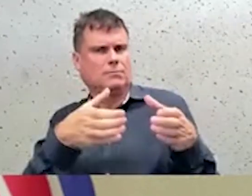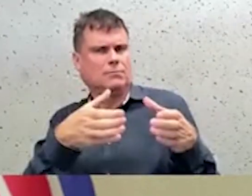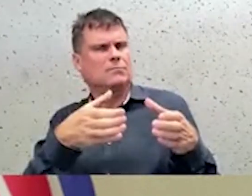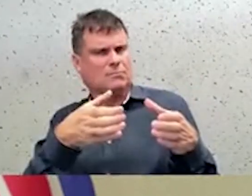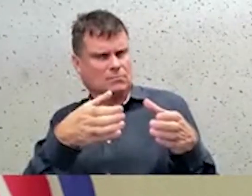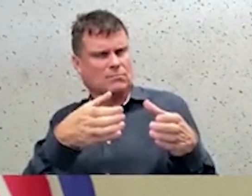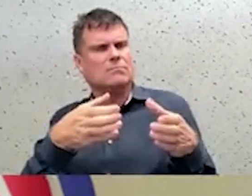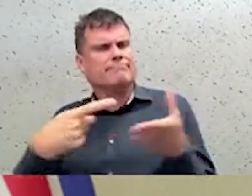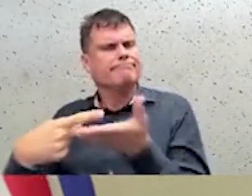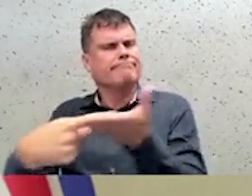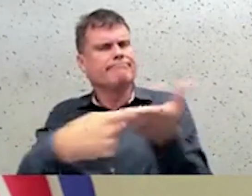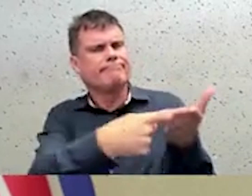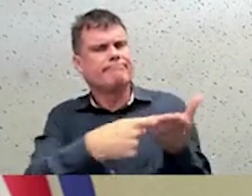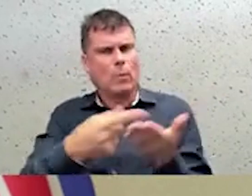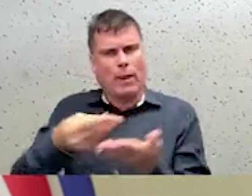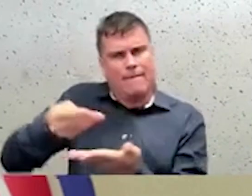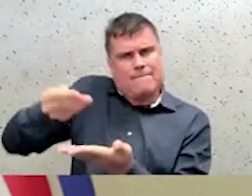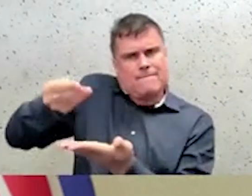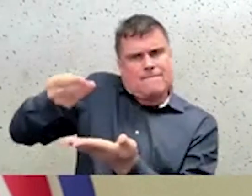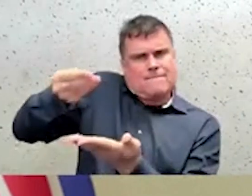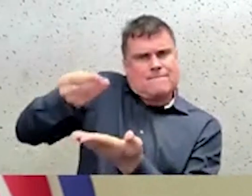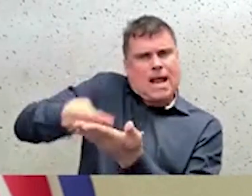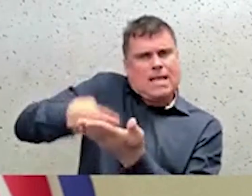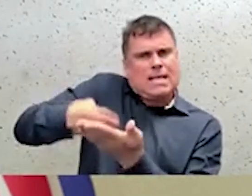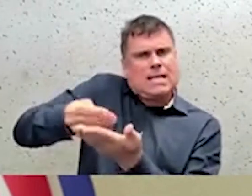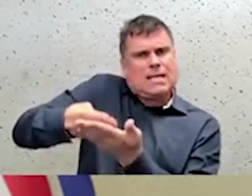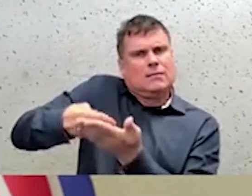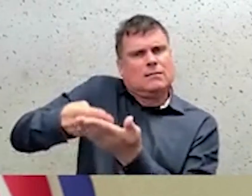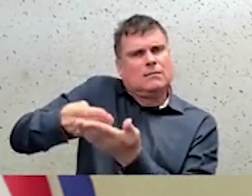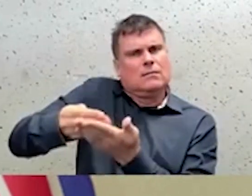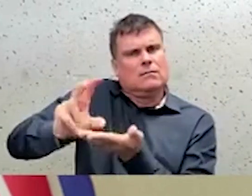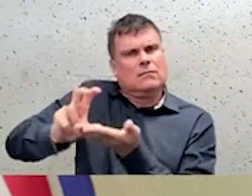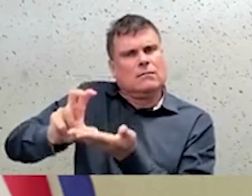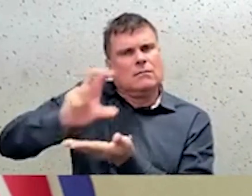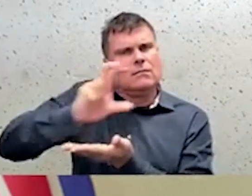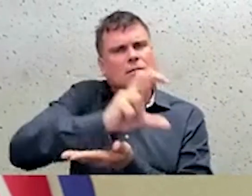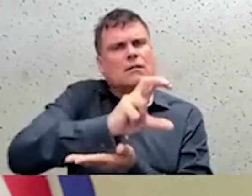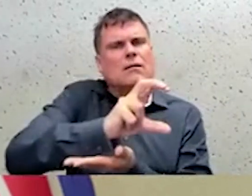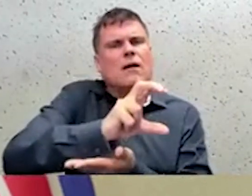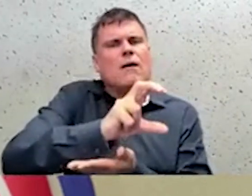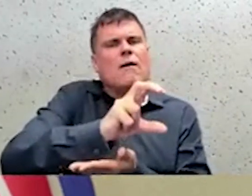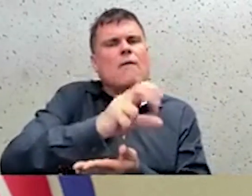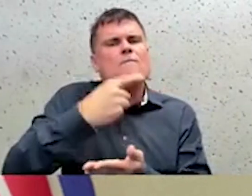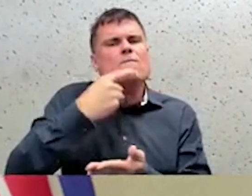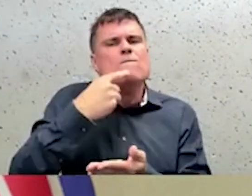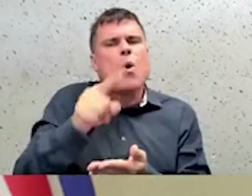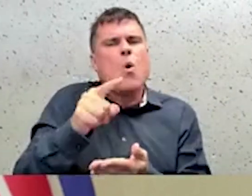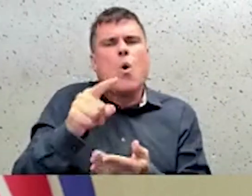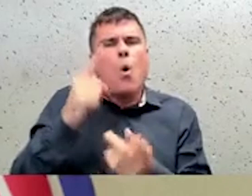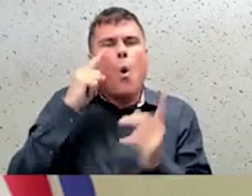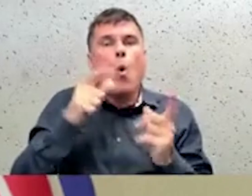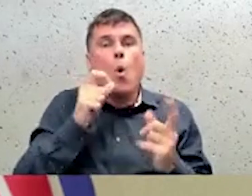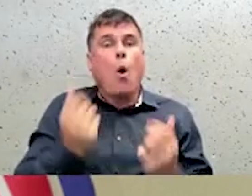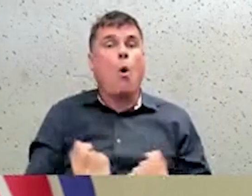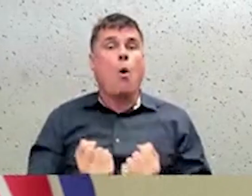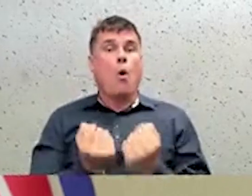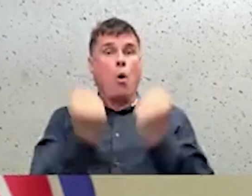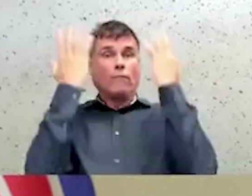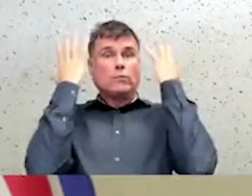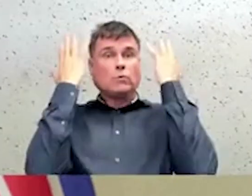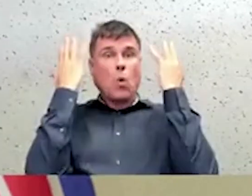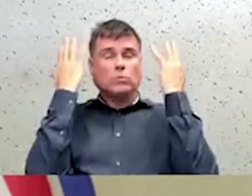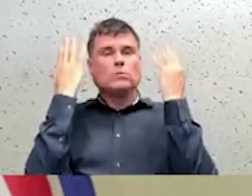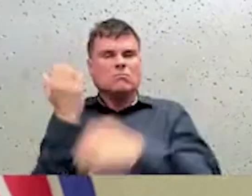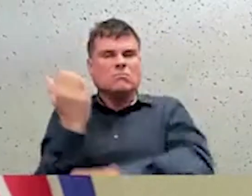that your public safety ministry has come out with a statement today saying they'll try and find long-term funding. But I'm wondering if you are able to tell us